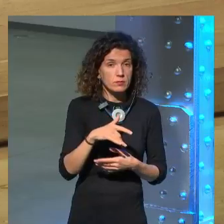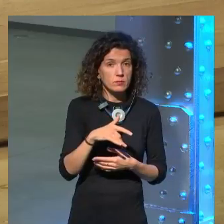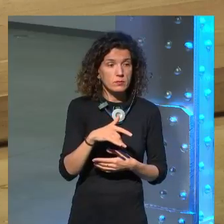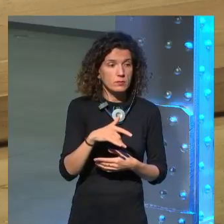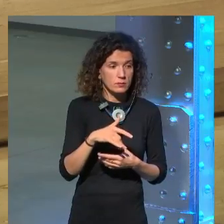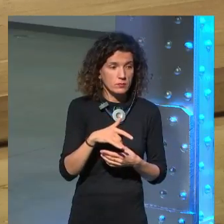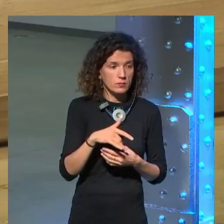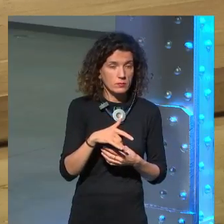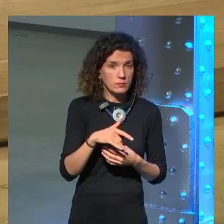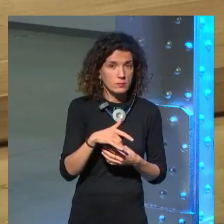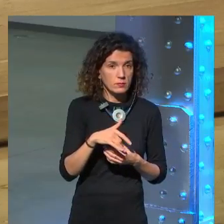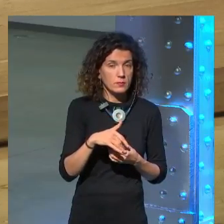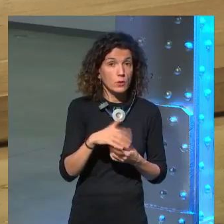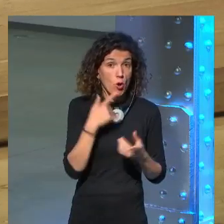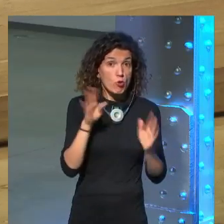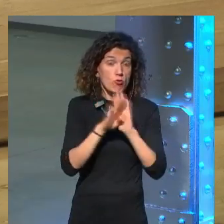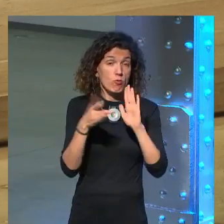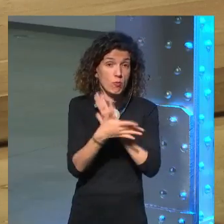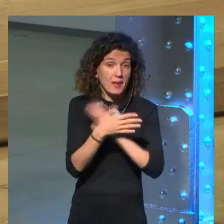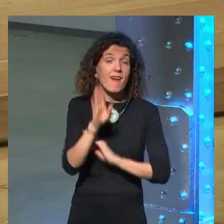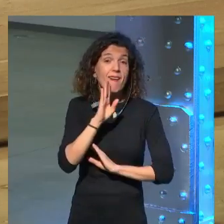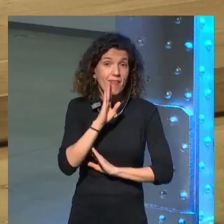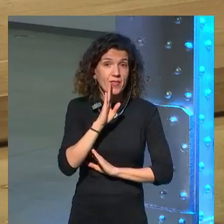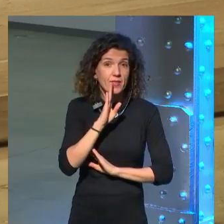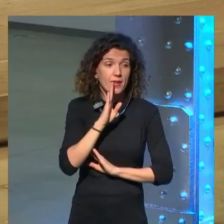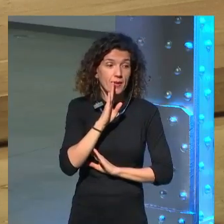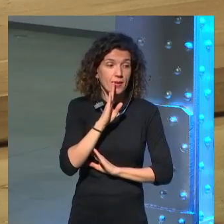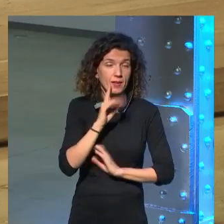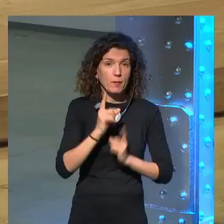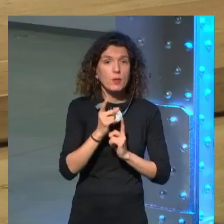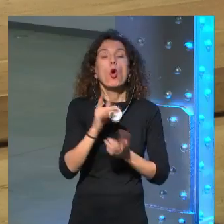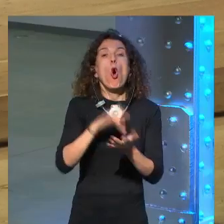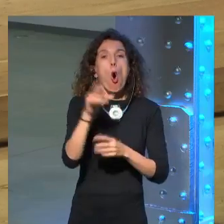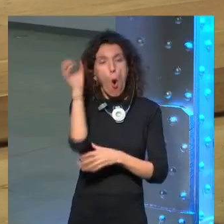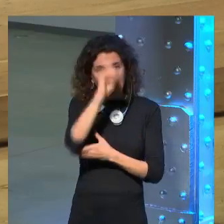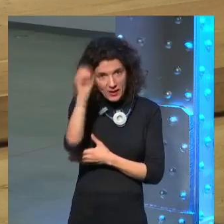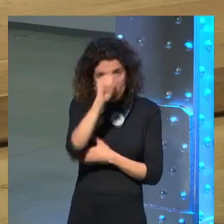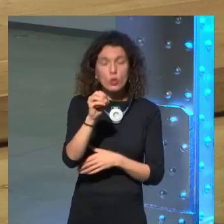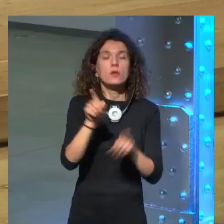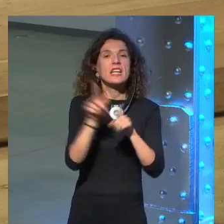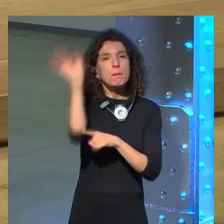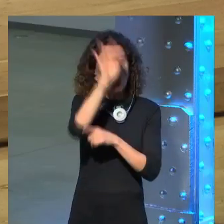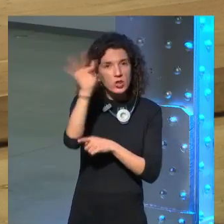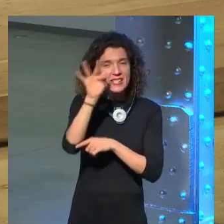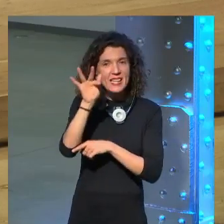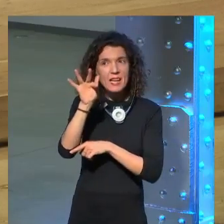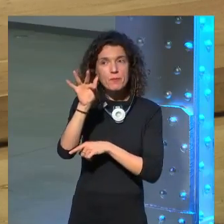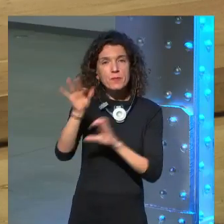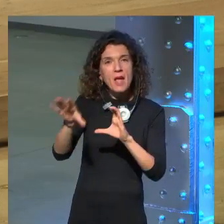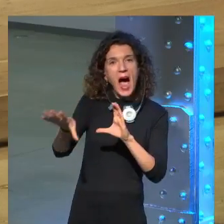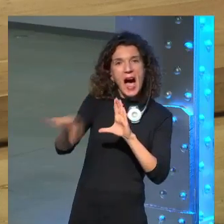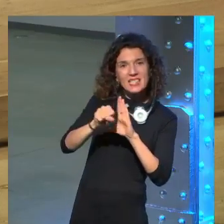I wanted to ask you your opinion about the simulation hypothesis stated by Nick Bostrom. And